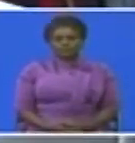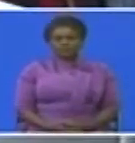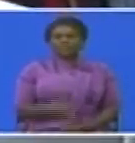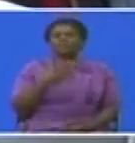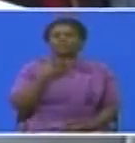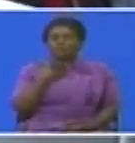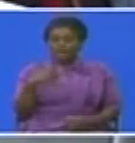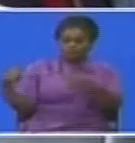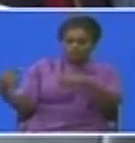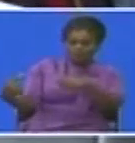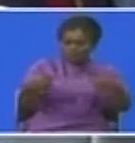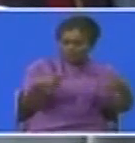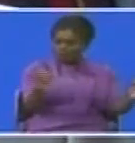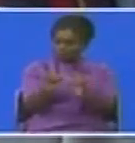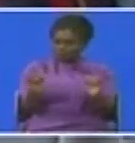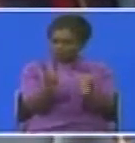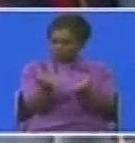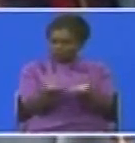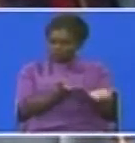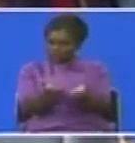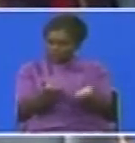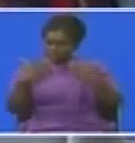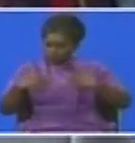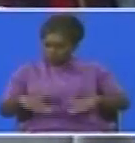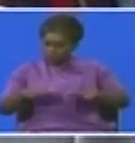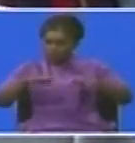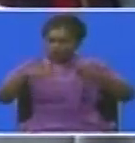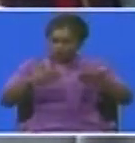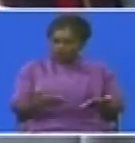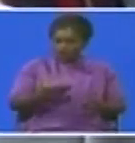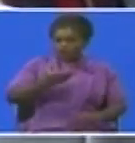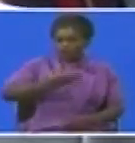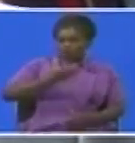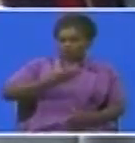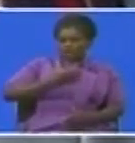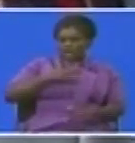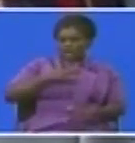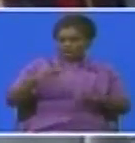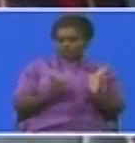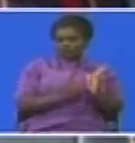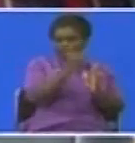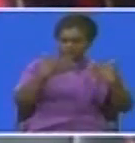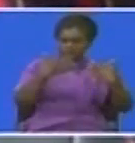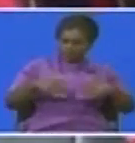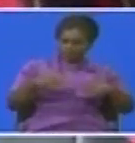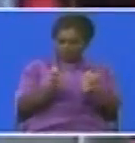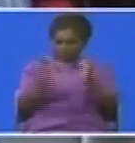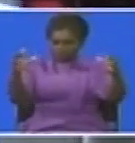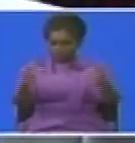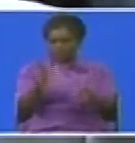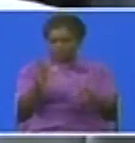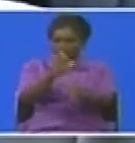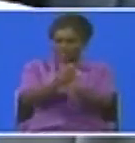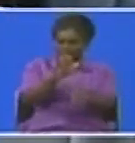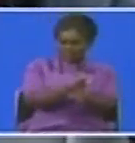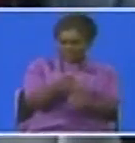We don't want wrangles or conflicts between investors or the occupiers or developers with the communities, because